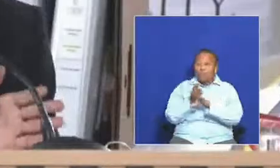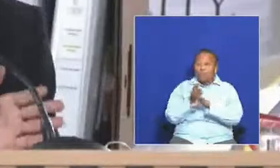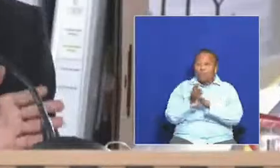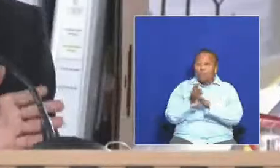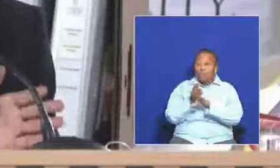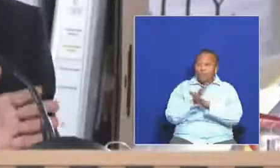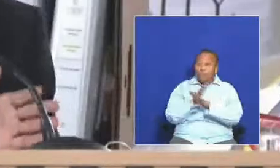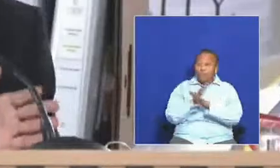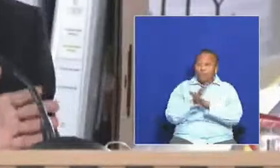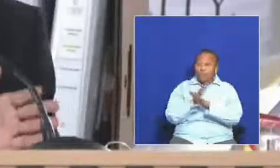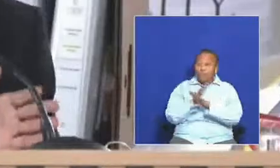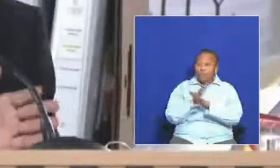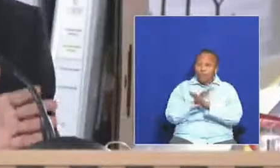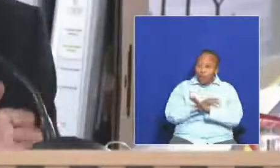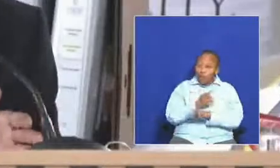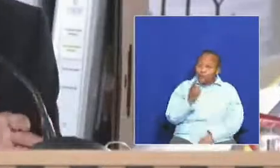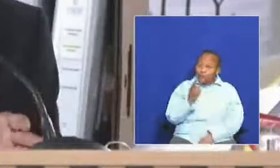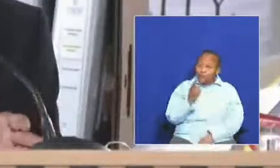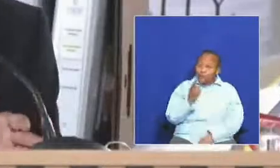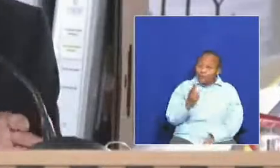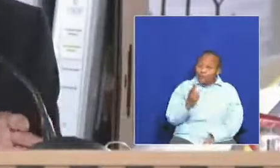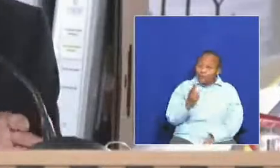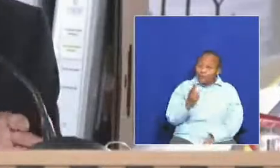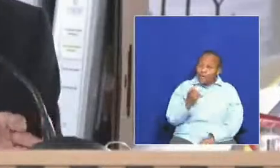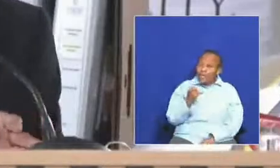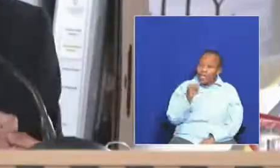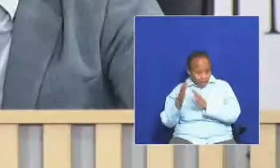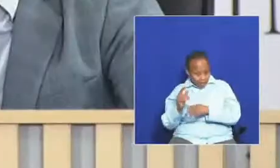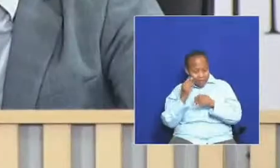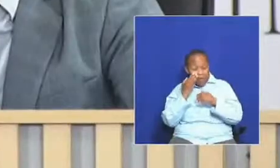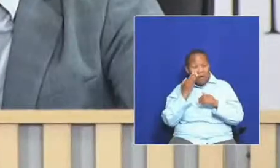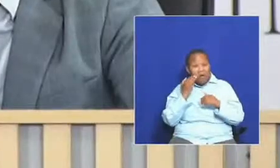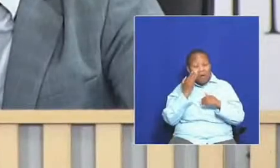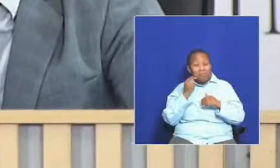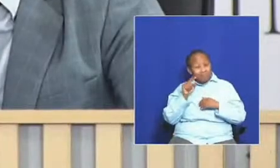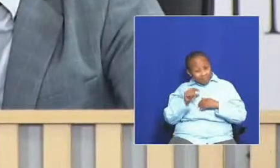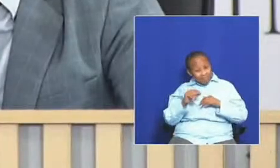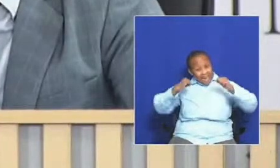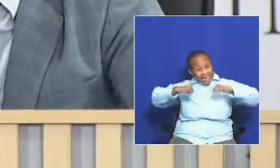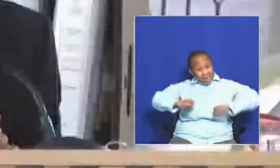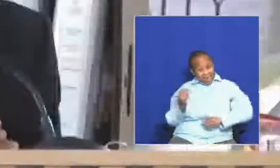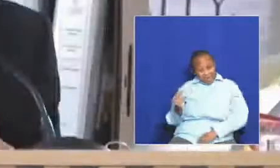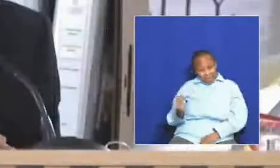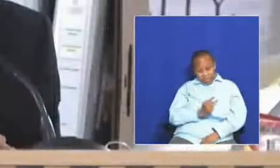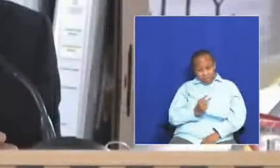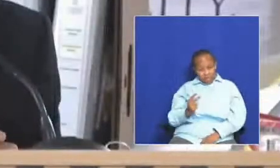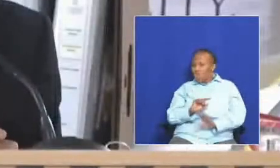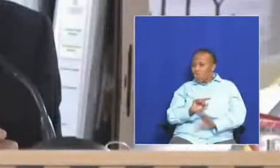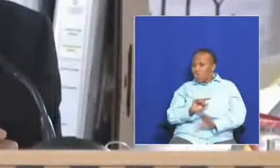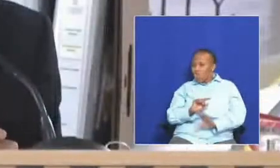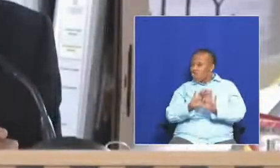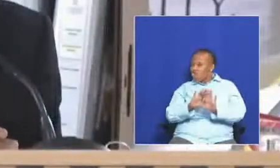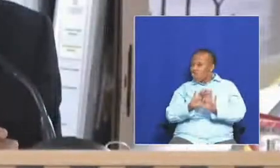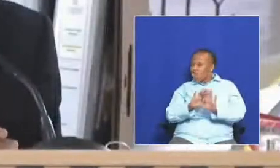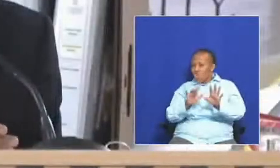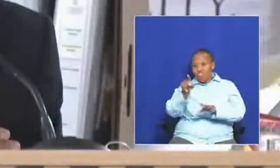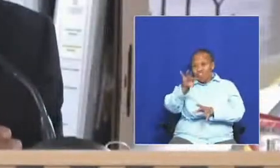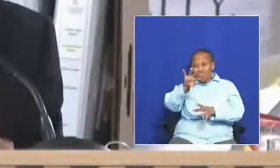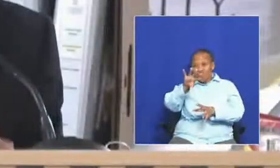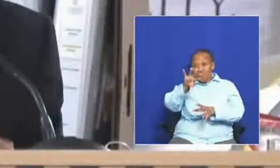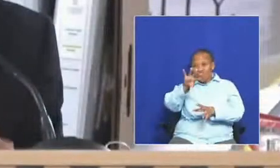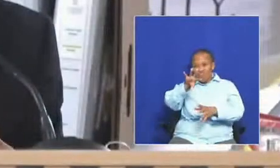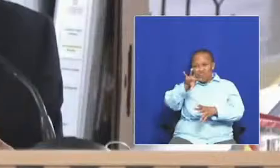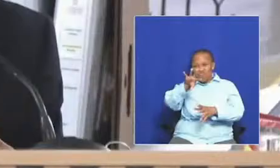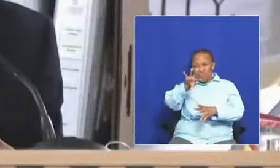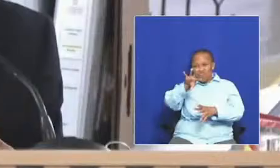between a company called Alpha and the seller. It's got nothing to do with you. Okay. So how